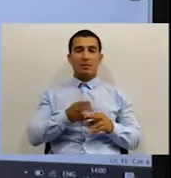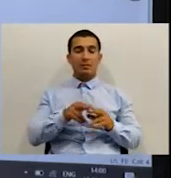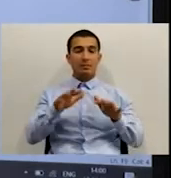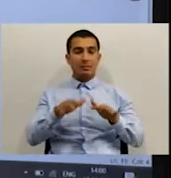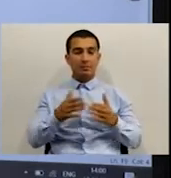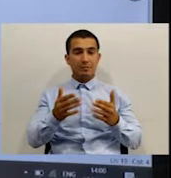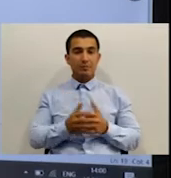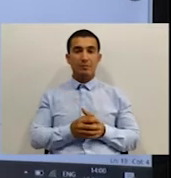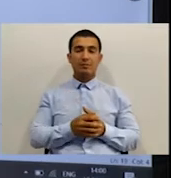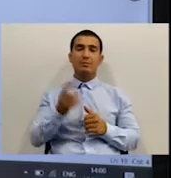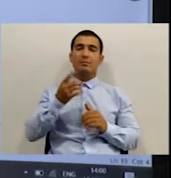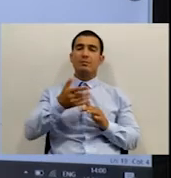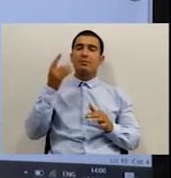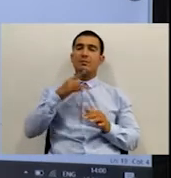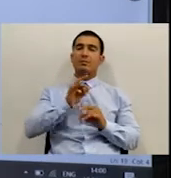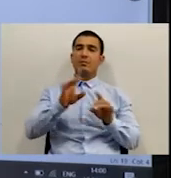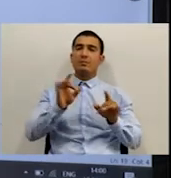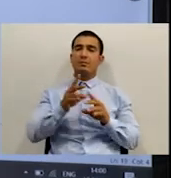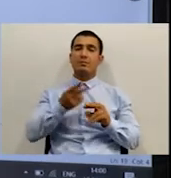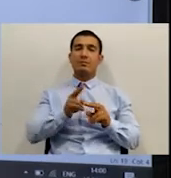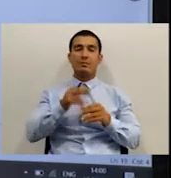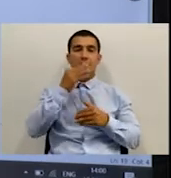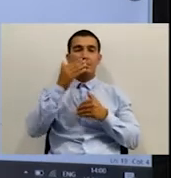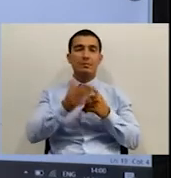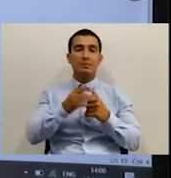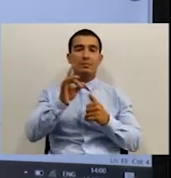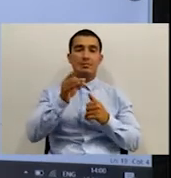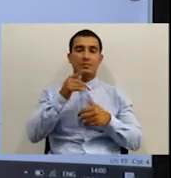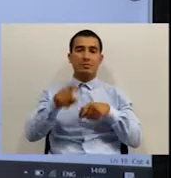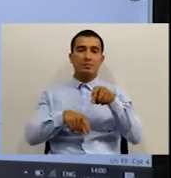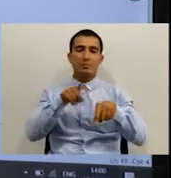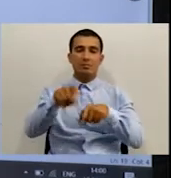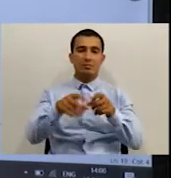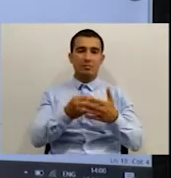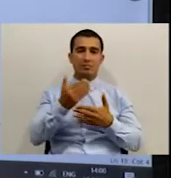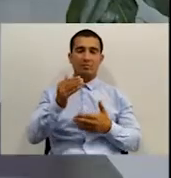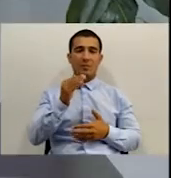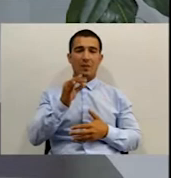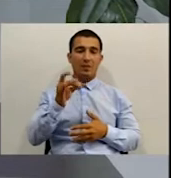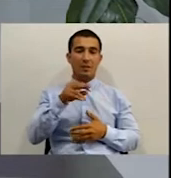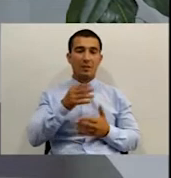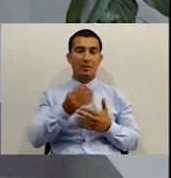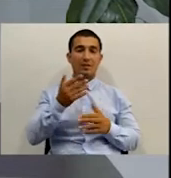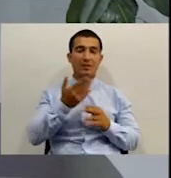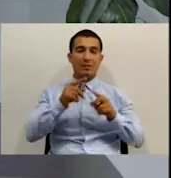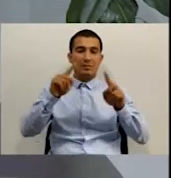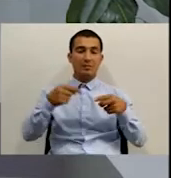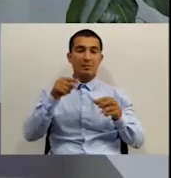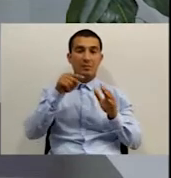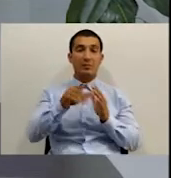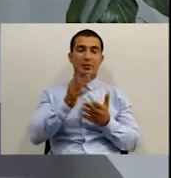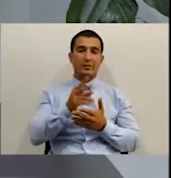yerda forwardga e'tibor qilsangiz, forward bu yuqorida o'rganganimiz kabi bu oldinga chizish, oldinga yurish.